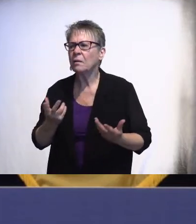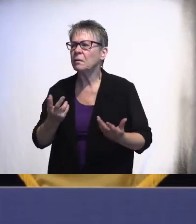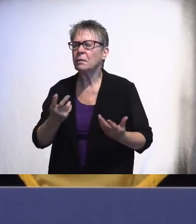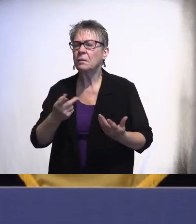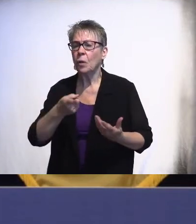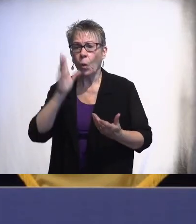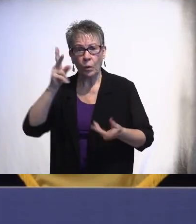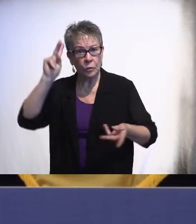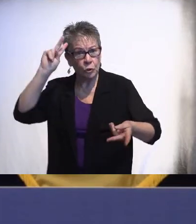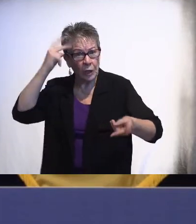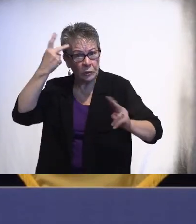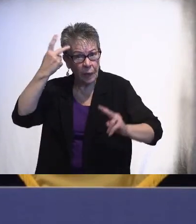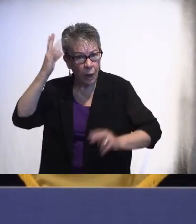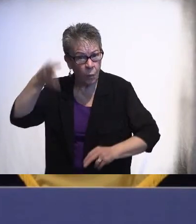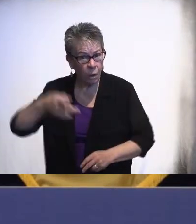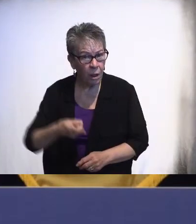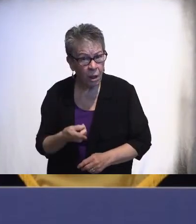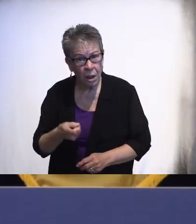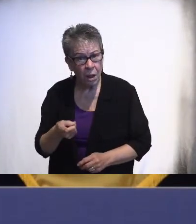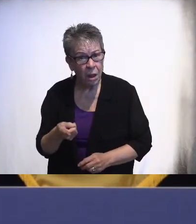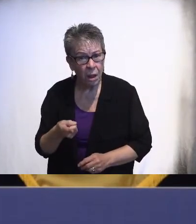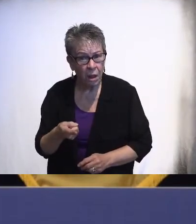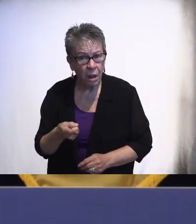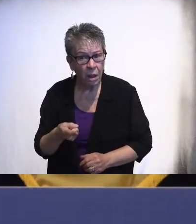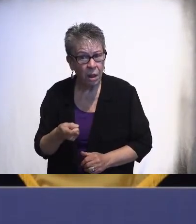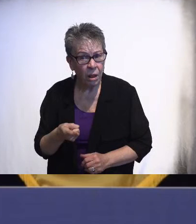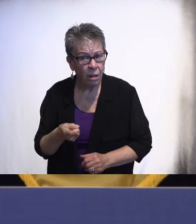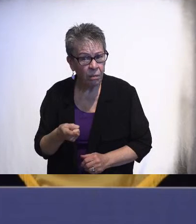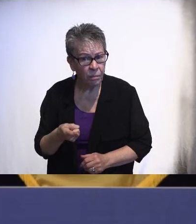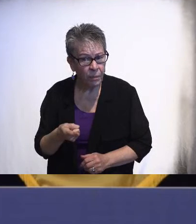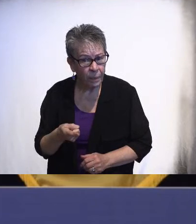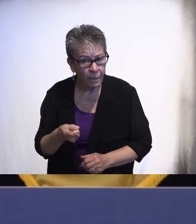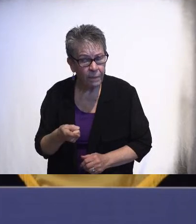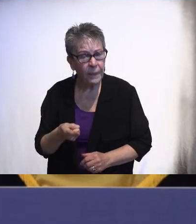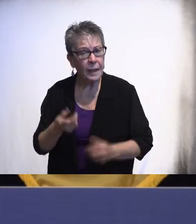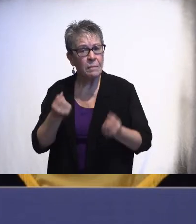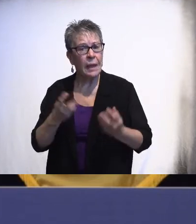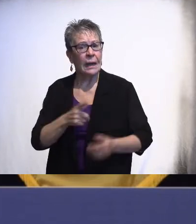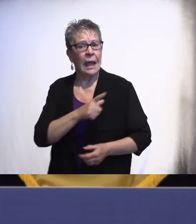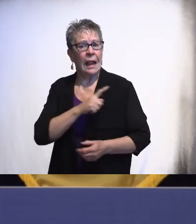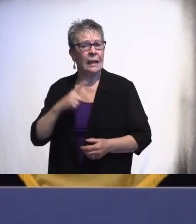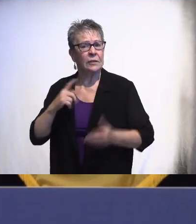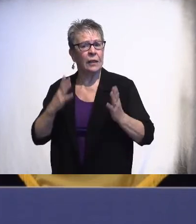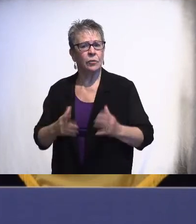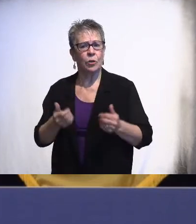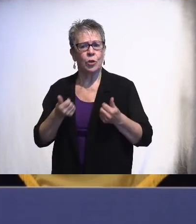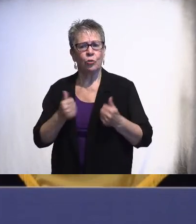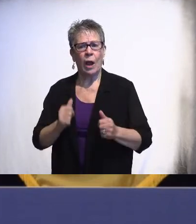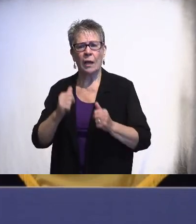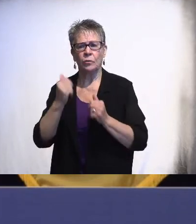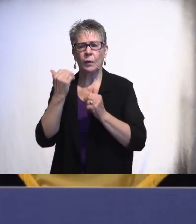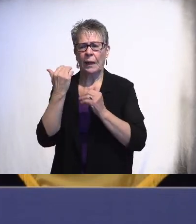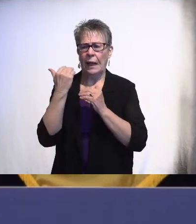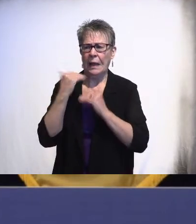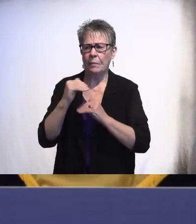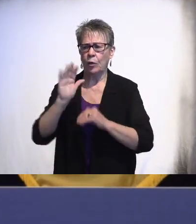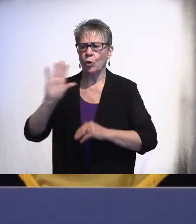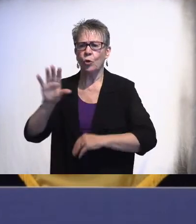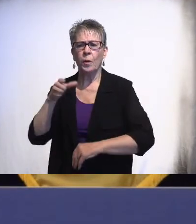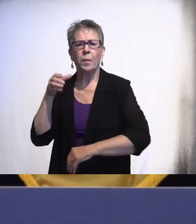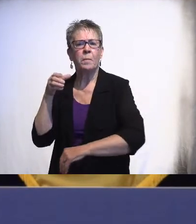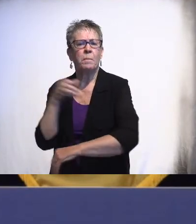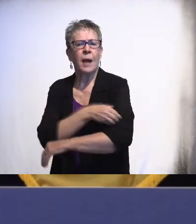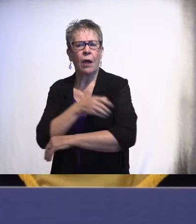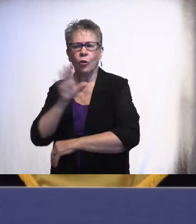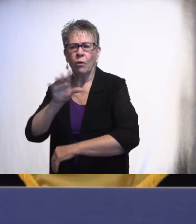moved to try and limit your executive authority? And just in general, on that executive authority, you did say that you're also going to be extending the public health